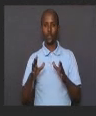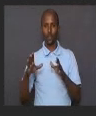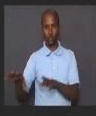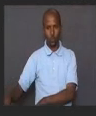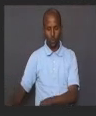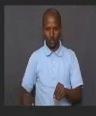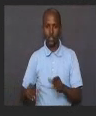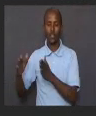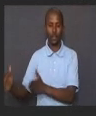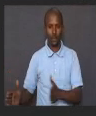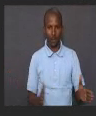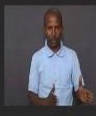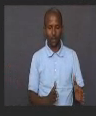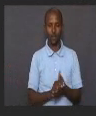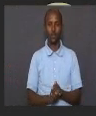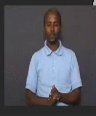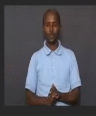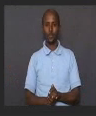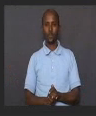Students, let's get ready.